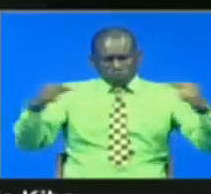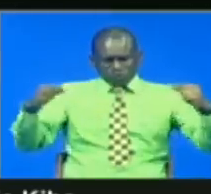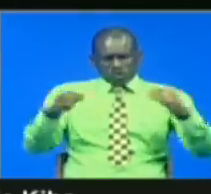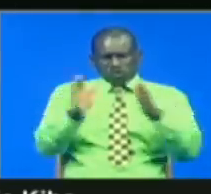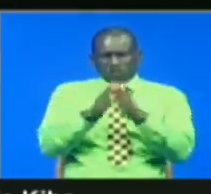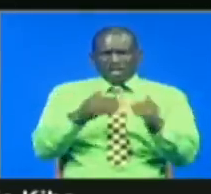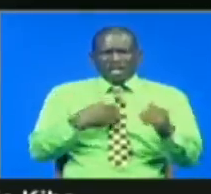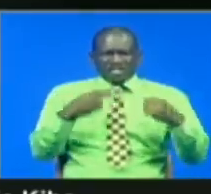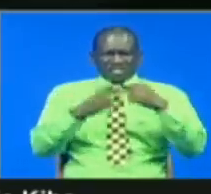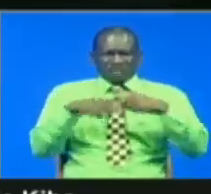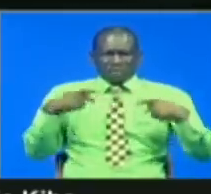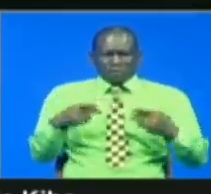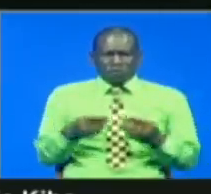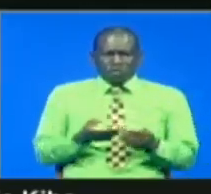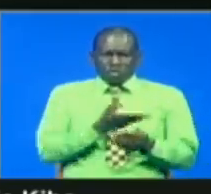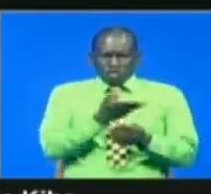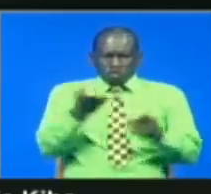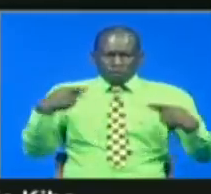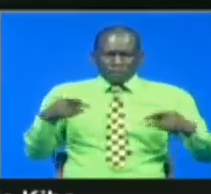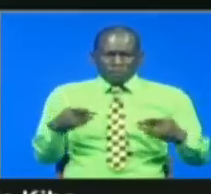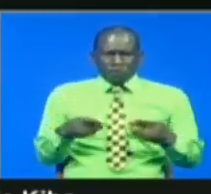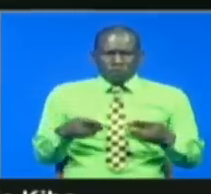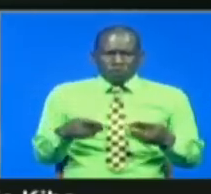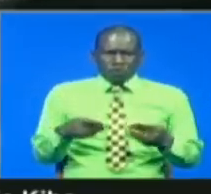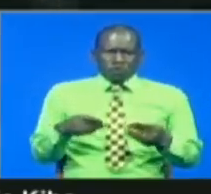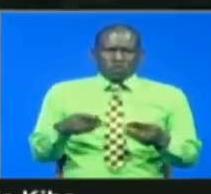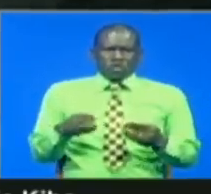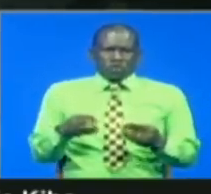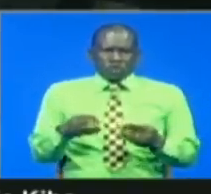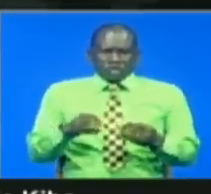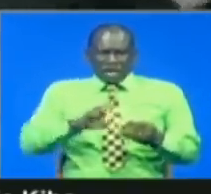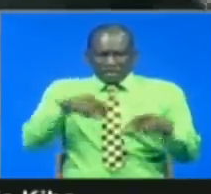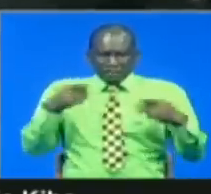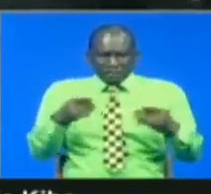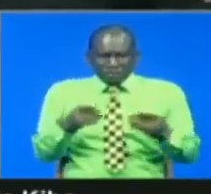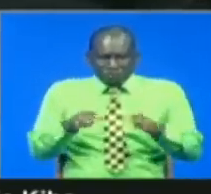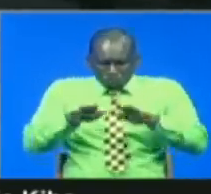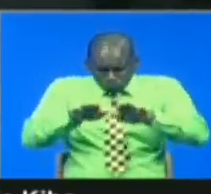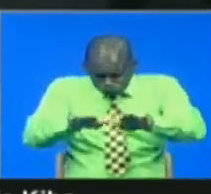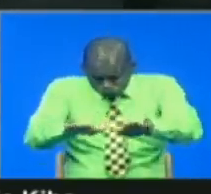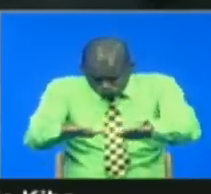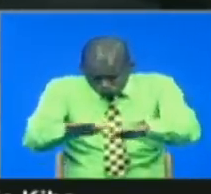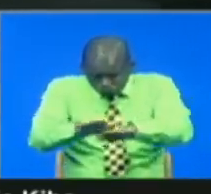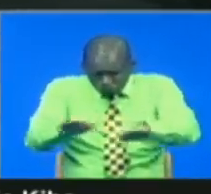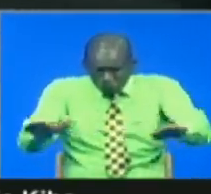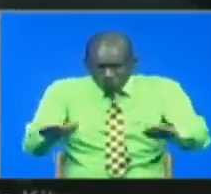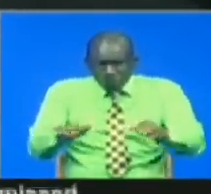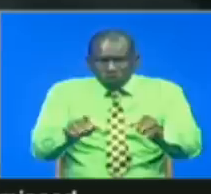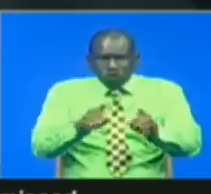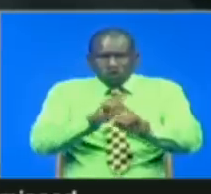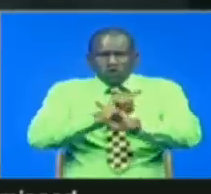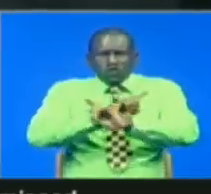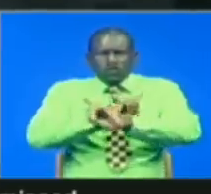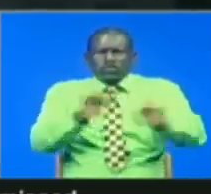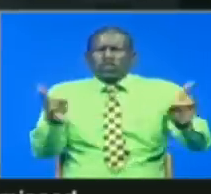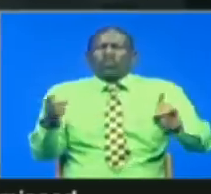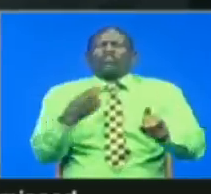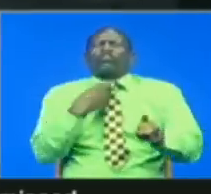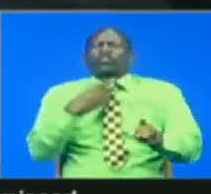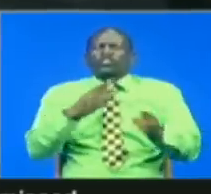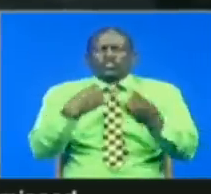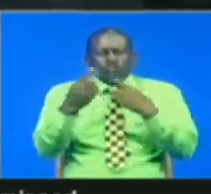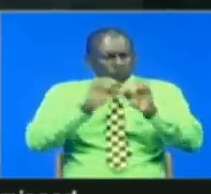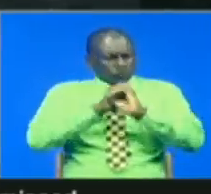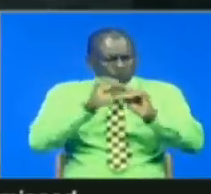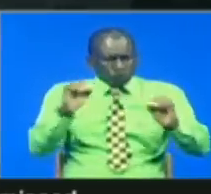Those caught up in the attack barricaded themselves in the offices, flat on the floor. Not a single sound emanated from